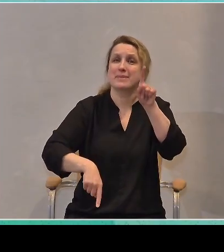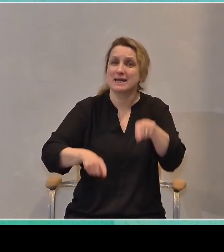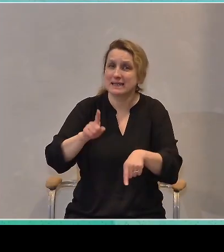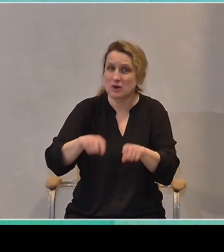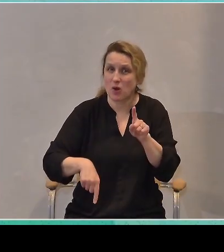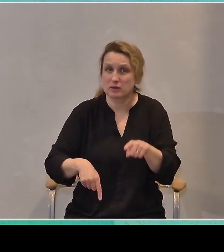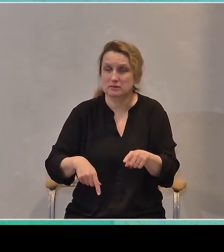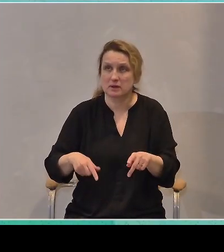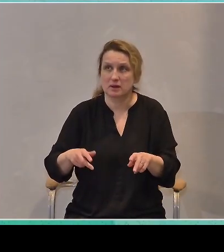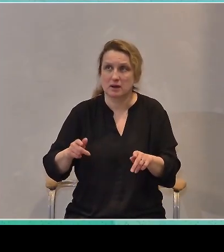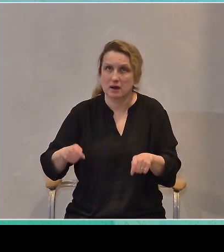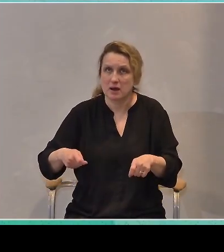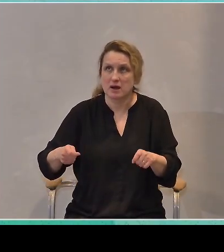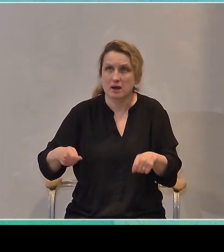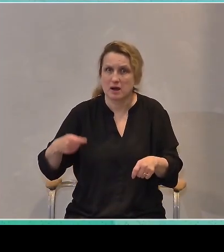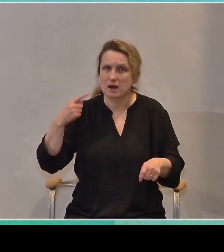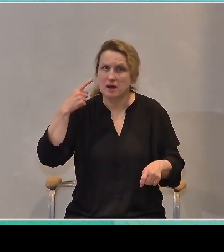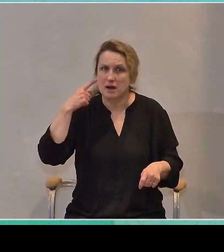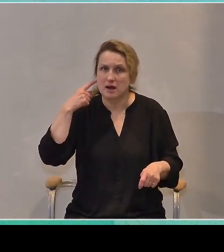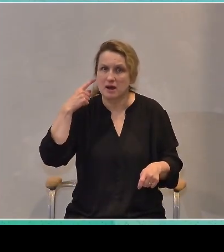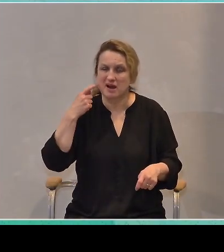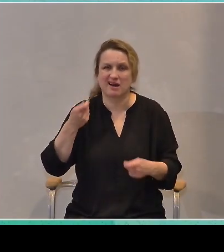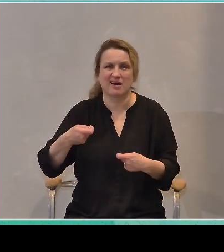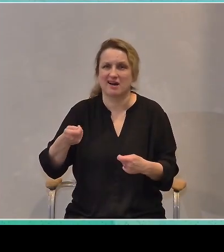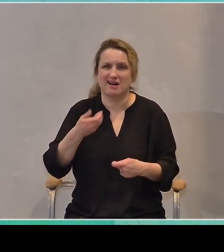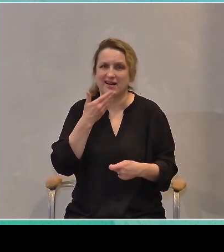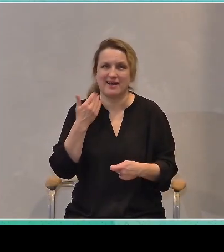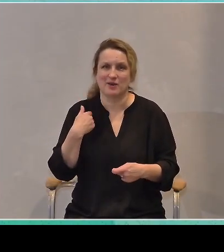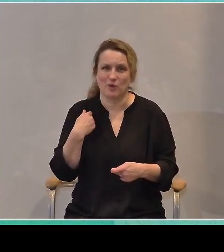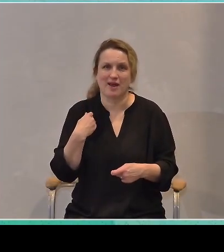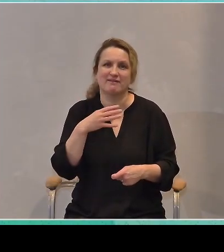that sometimes when you hear hoofbeat, it really is a zebra.